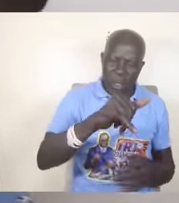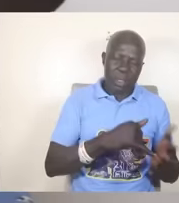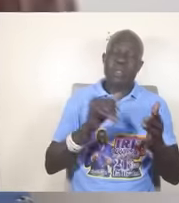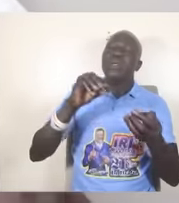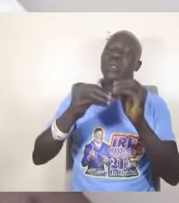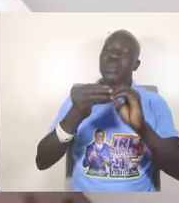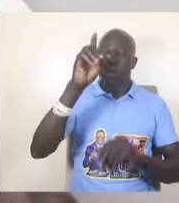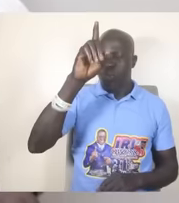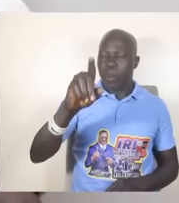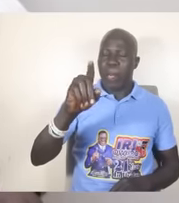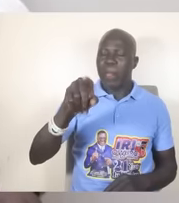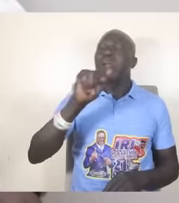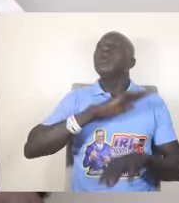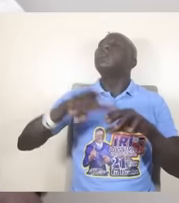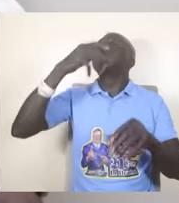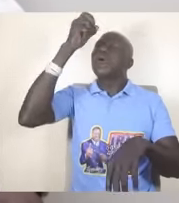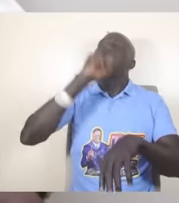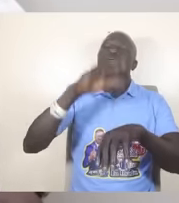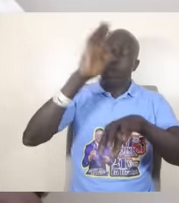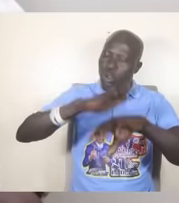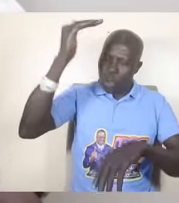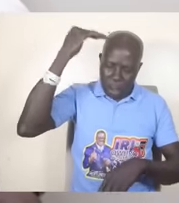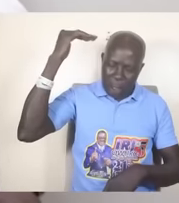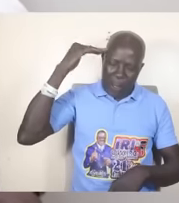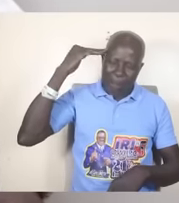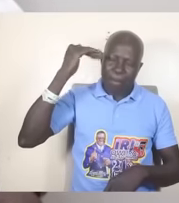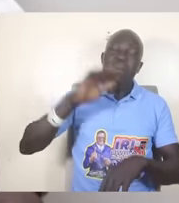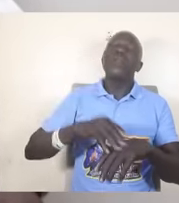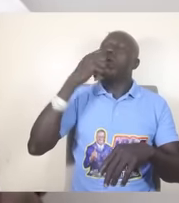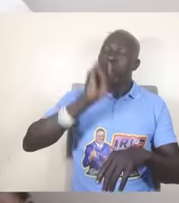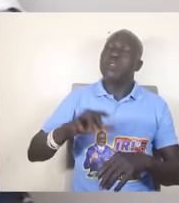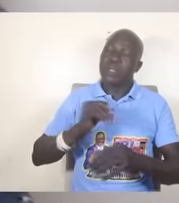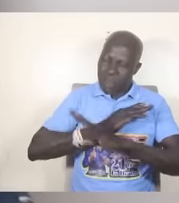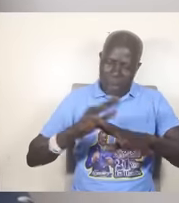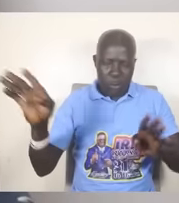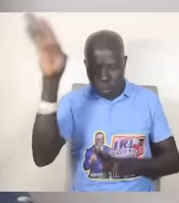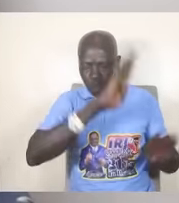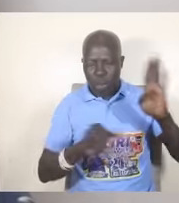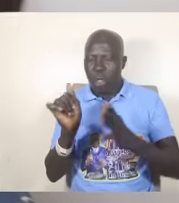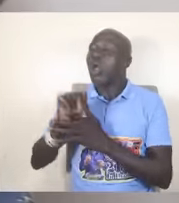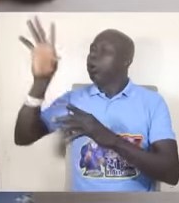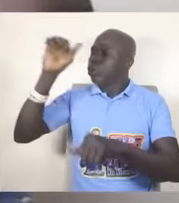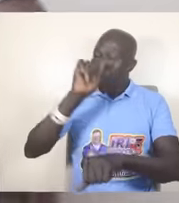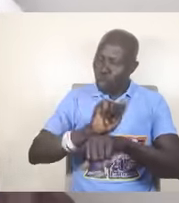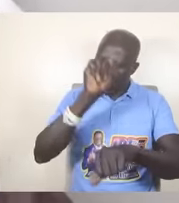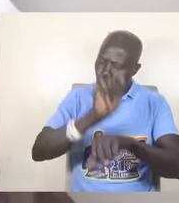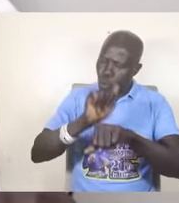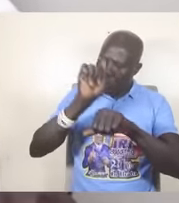deliver number it. Number one. What he come back on it. Those are the excuses upon you. There are excuses as well. What he said. You that